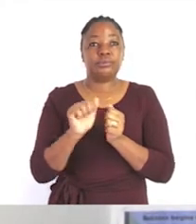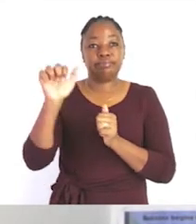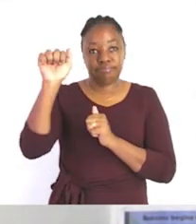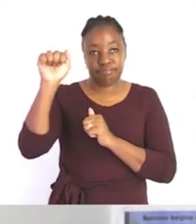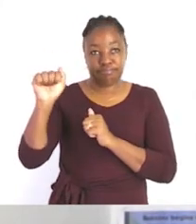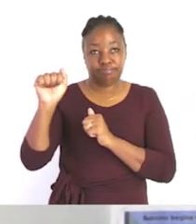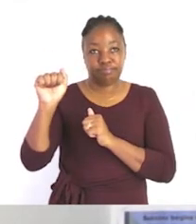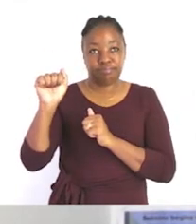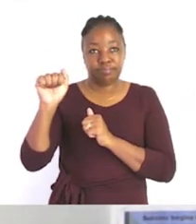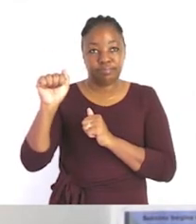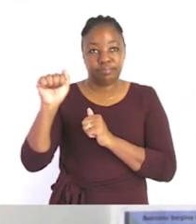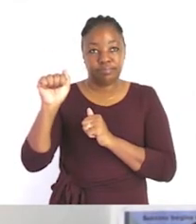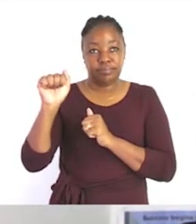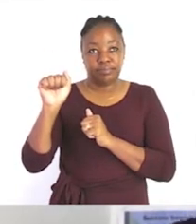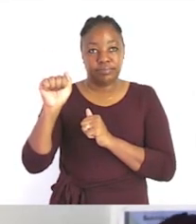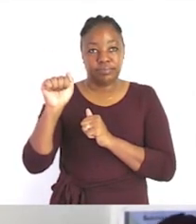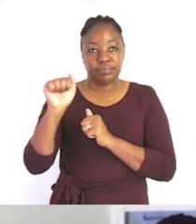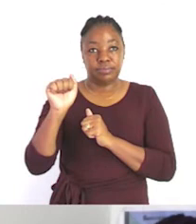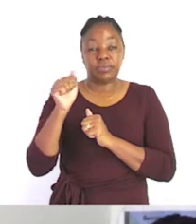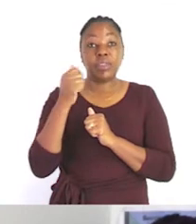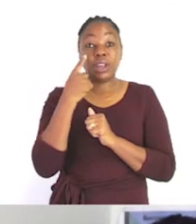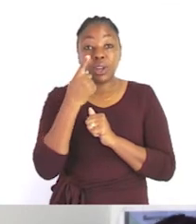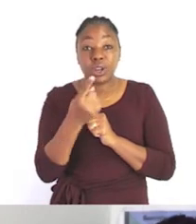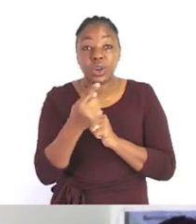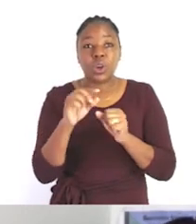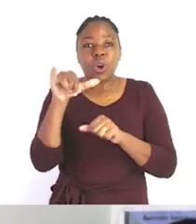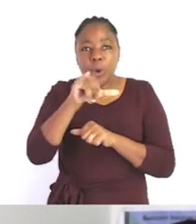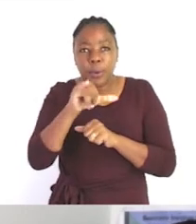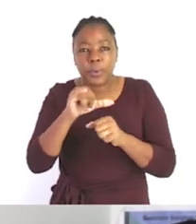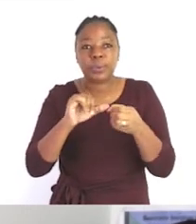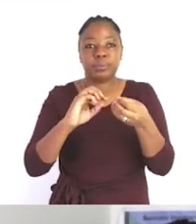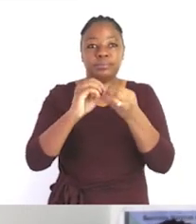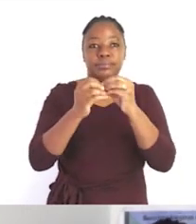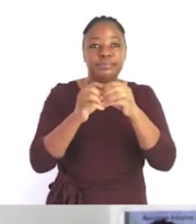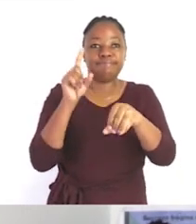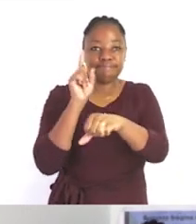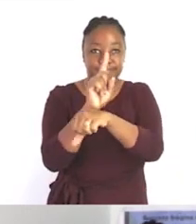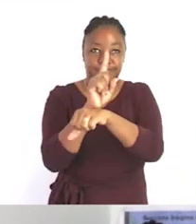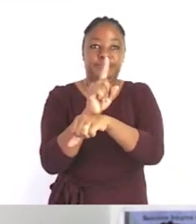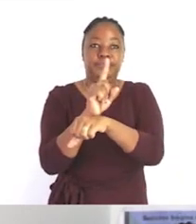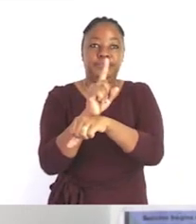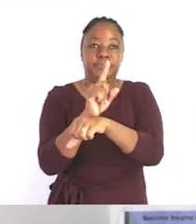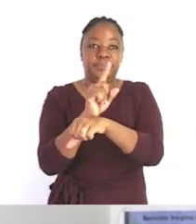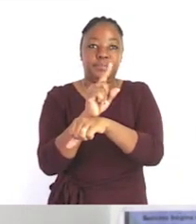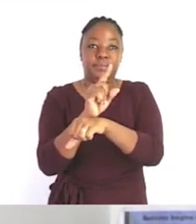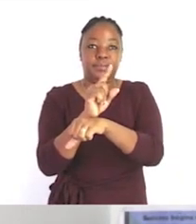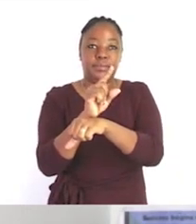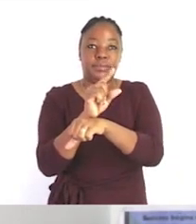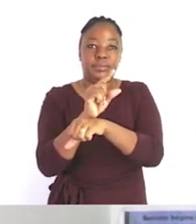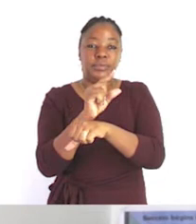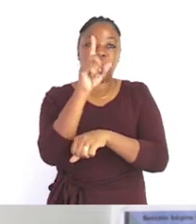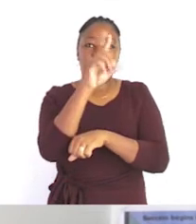board, and we are going to try and find out which number comes first. The numbers that we have are